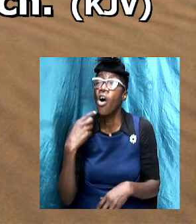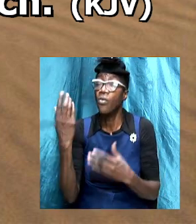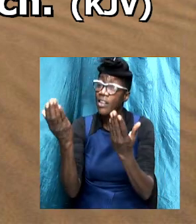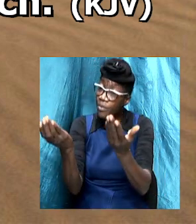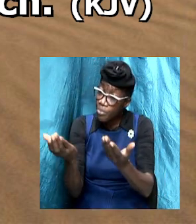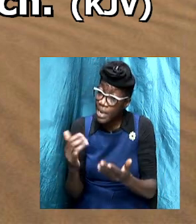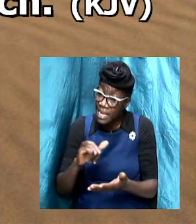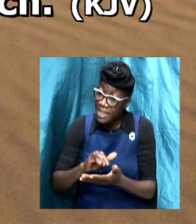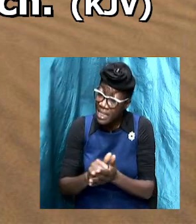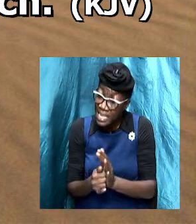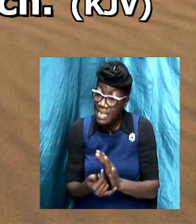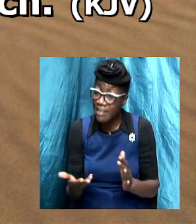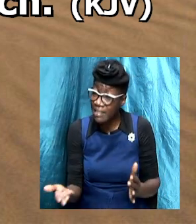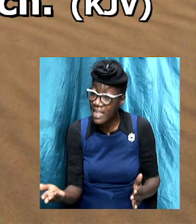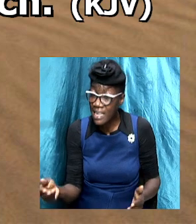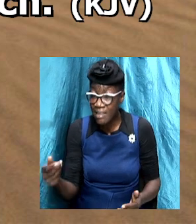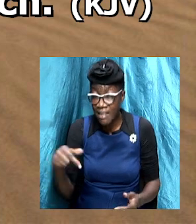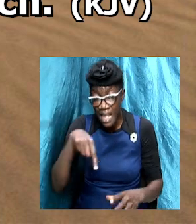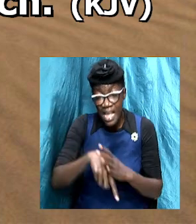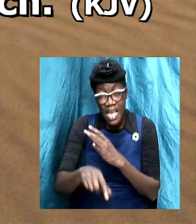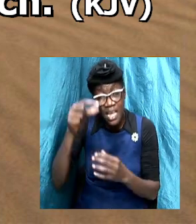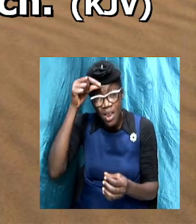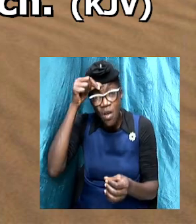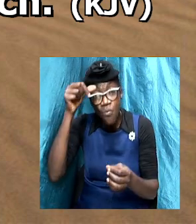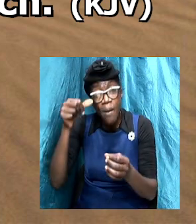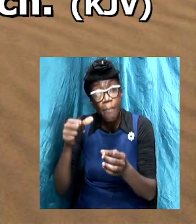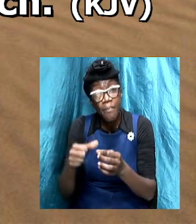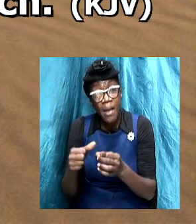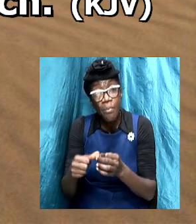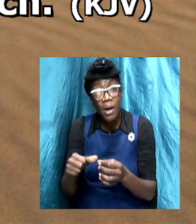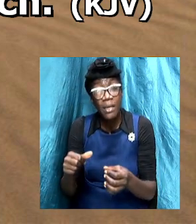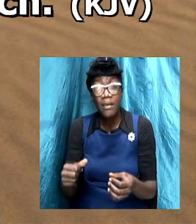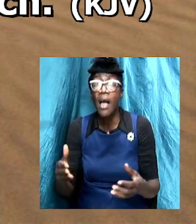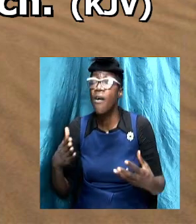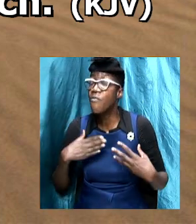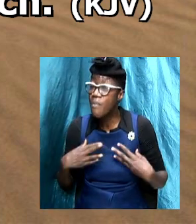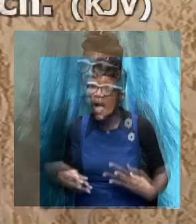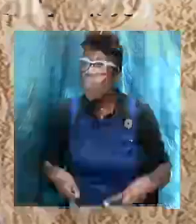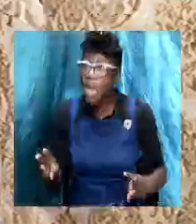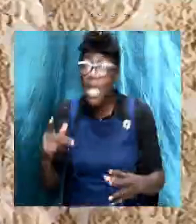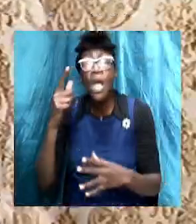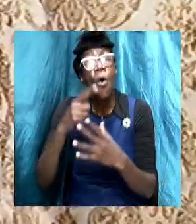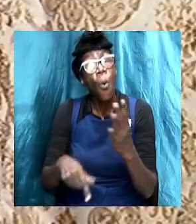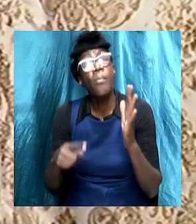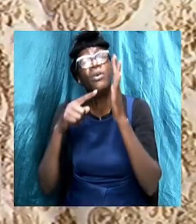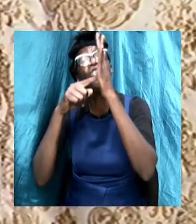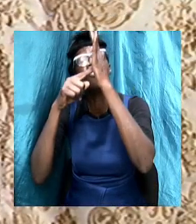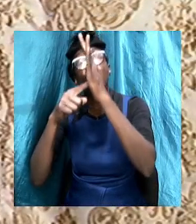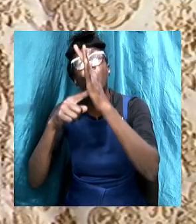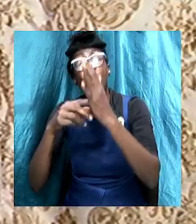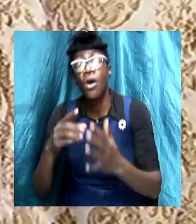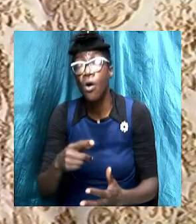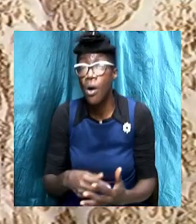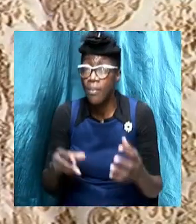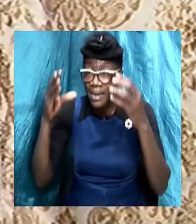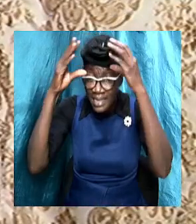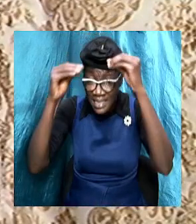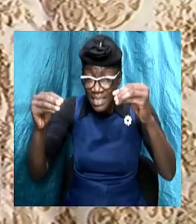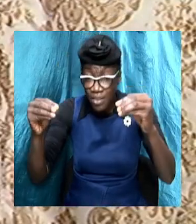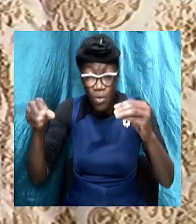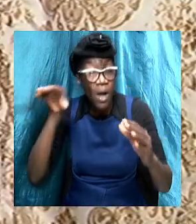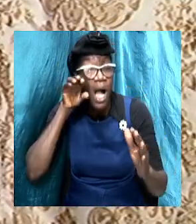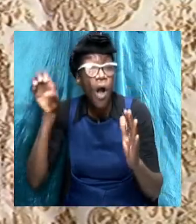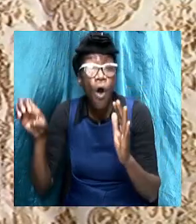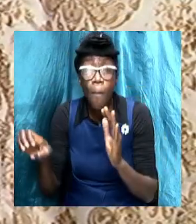these things into remembrance. Bring it to remembrance of my ways, what I taught you, what I show you. Amen. And command